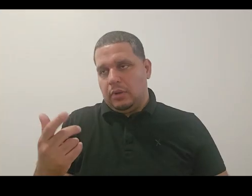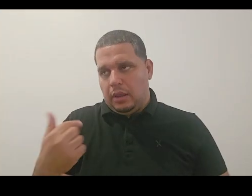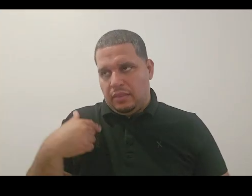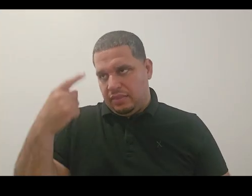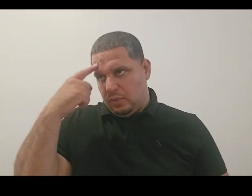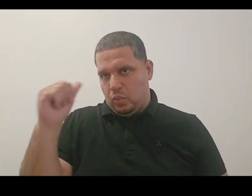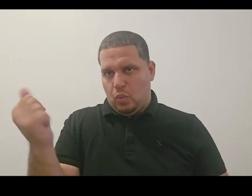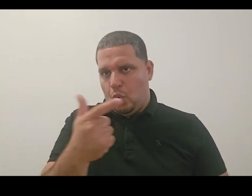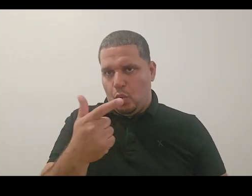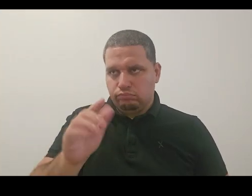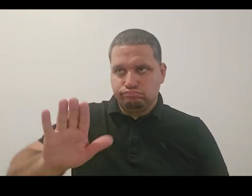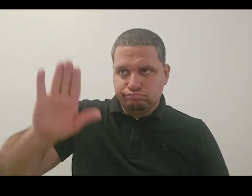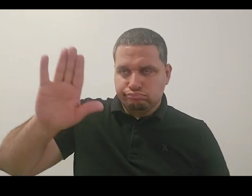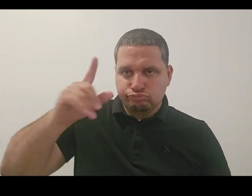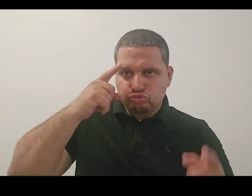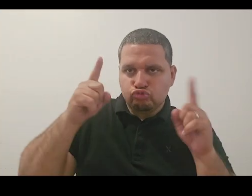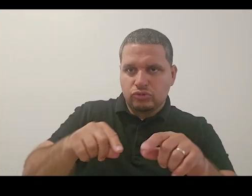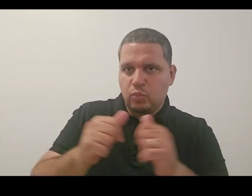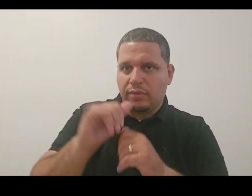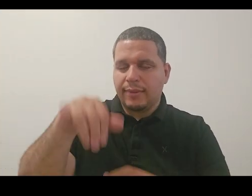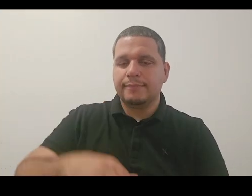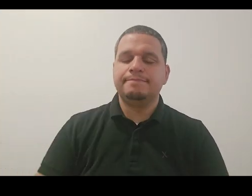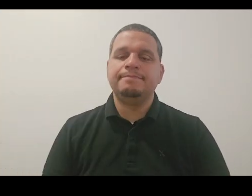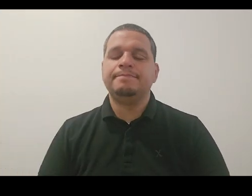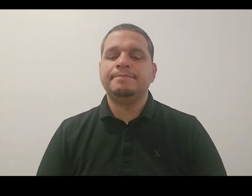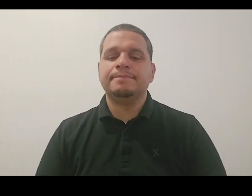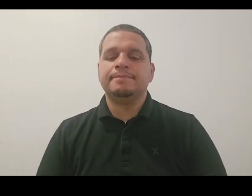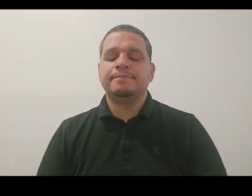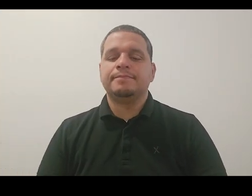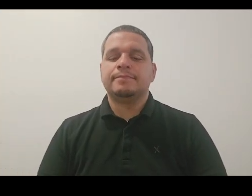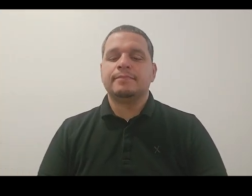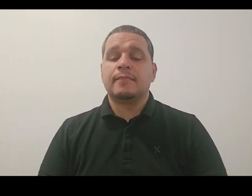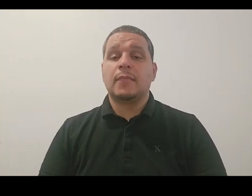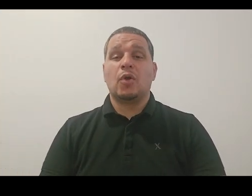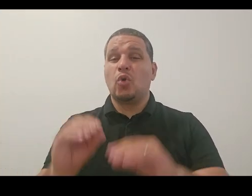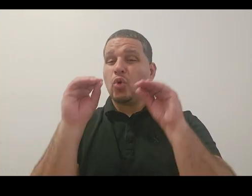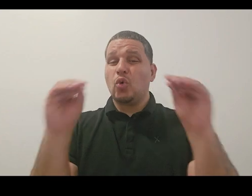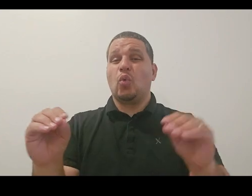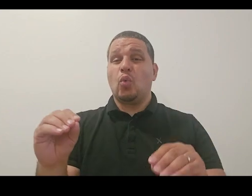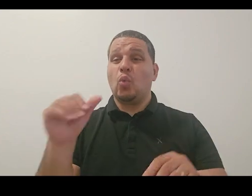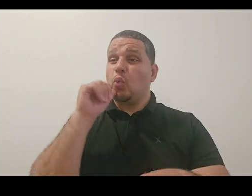permission. I think we could all, raise hands and agree about that.